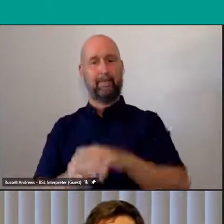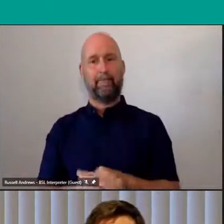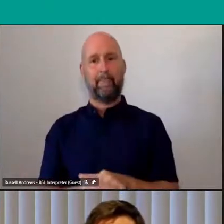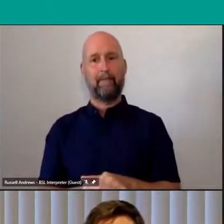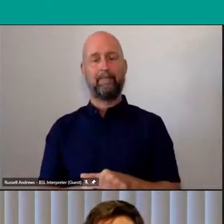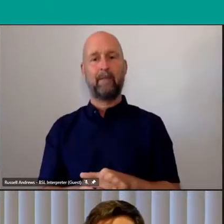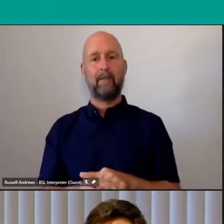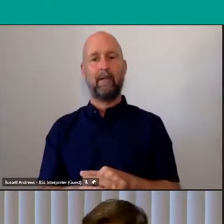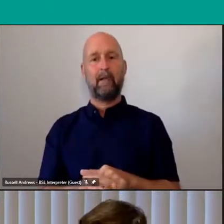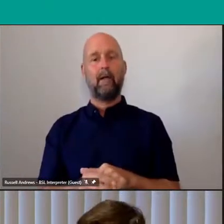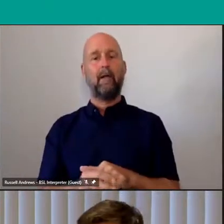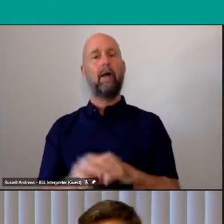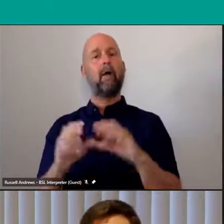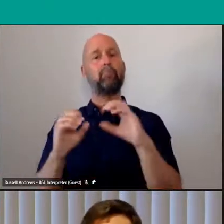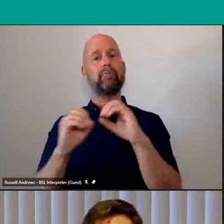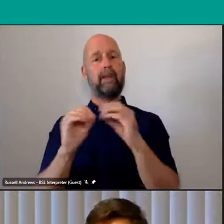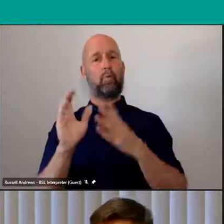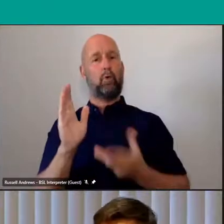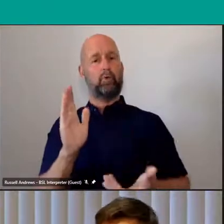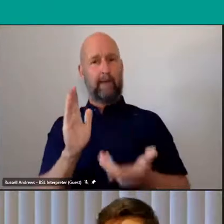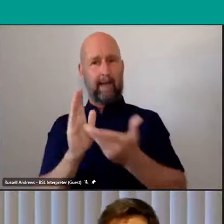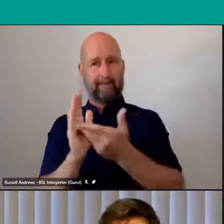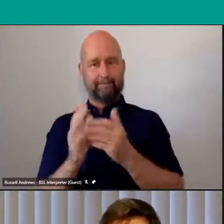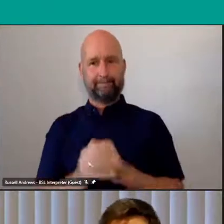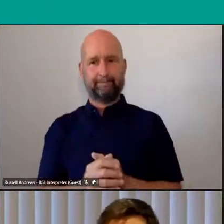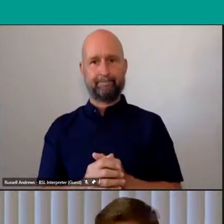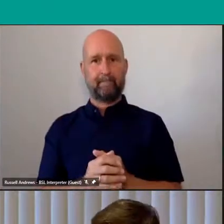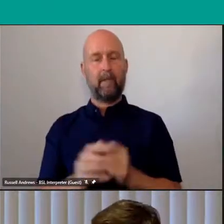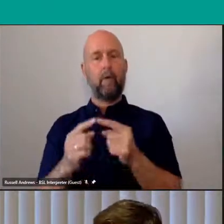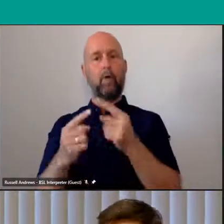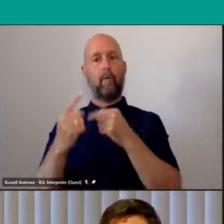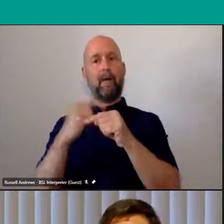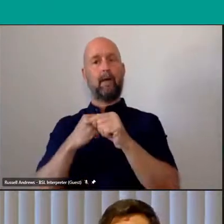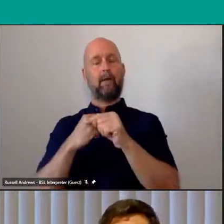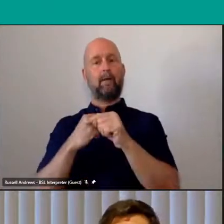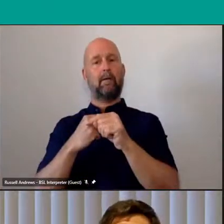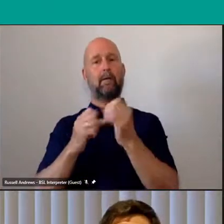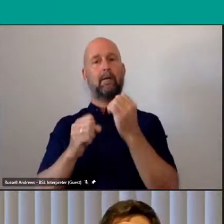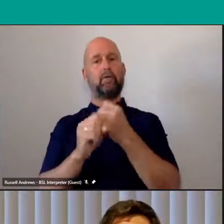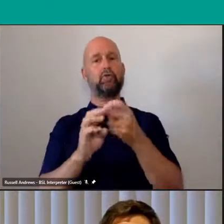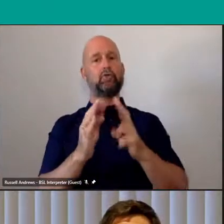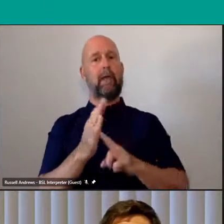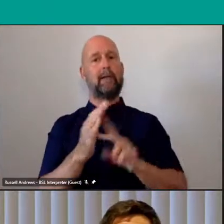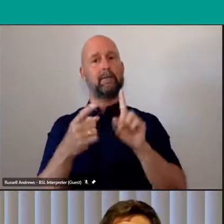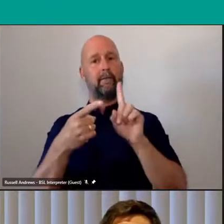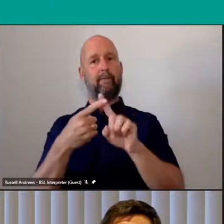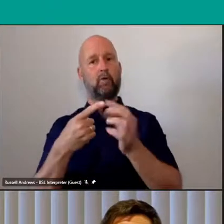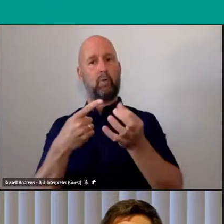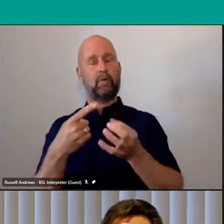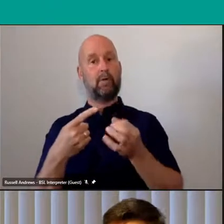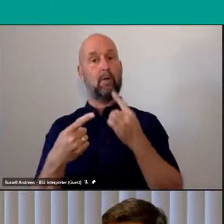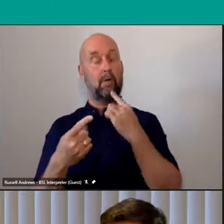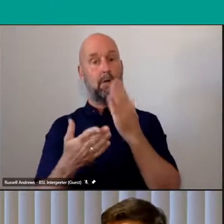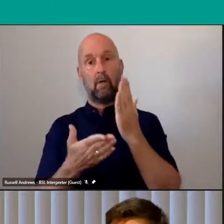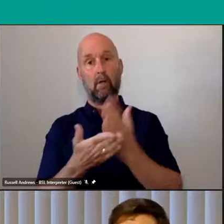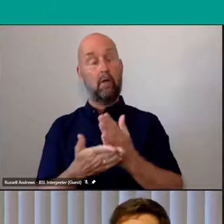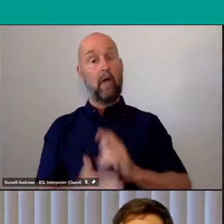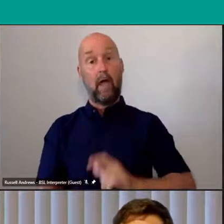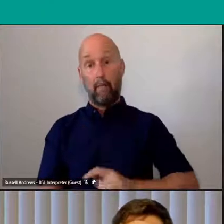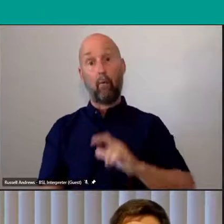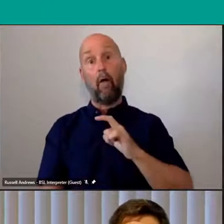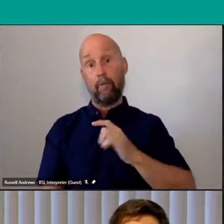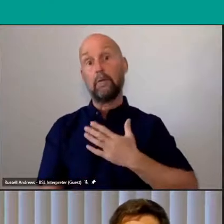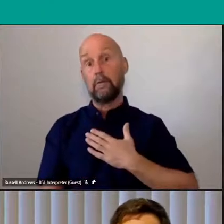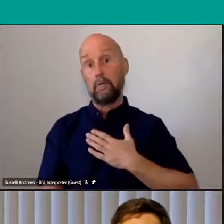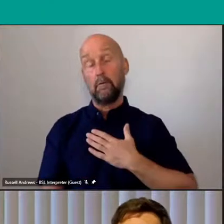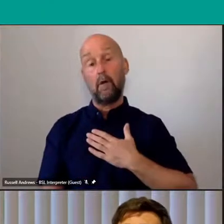just add, Andy, just going back to the first part of Jen's question, that I am absolutely confident that